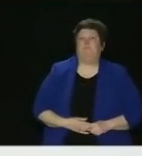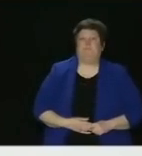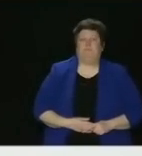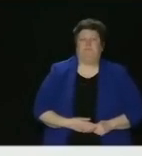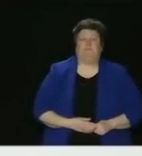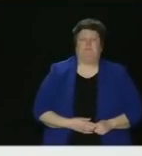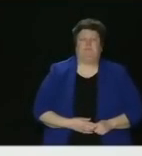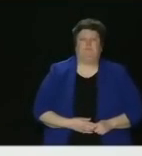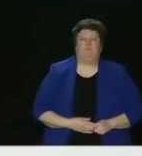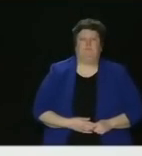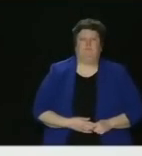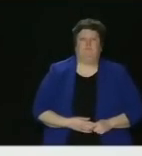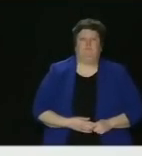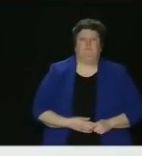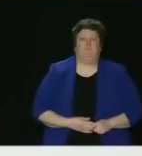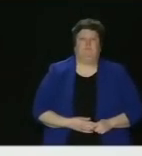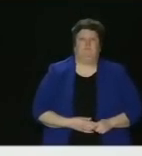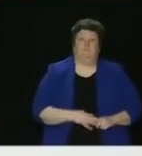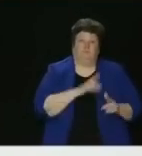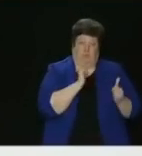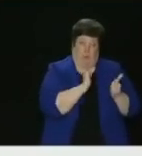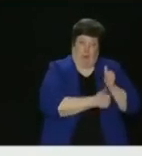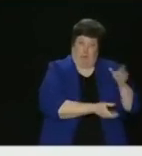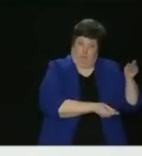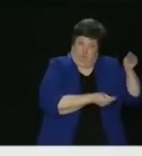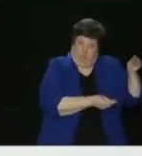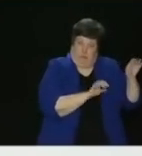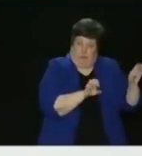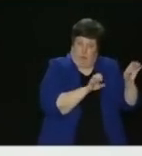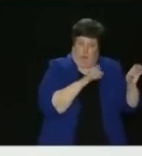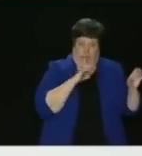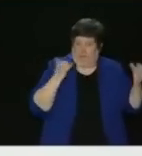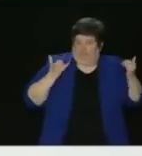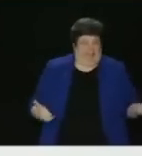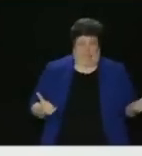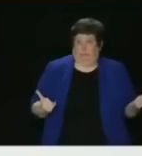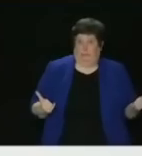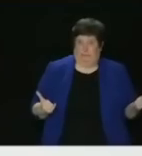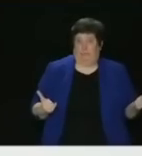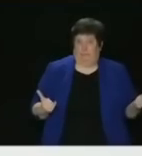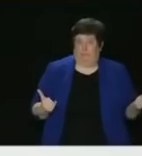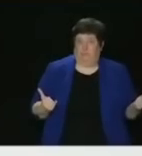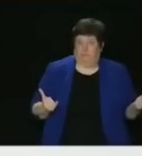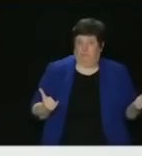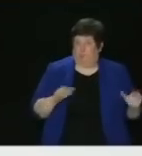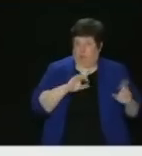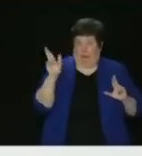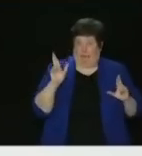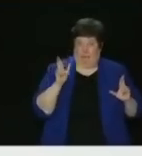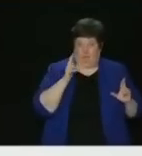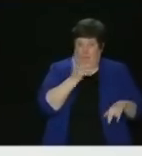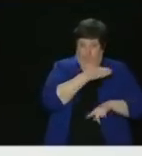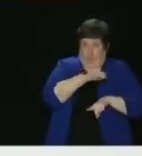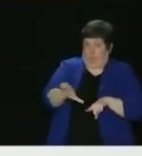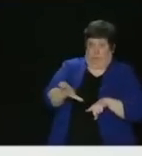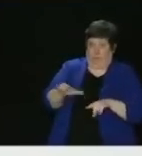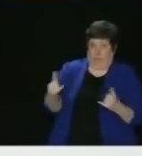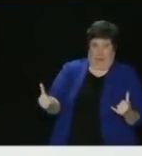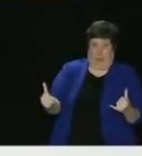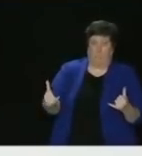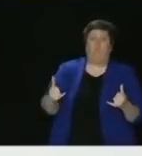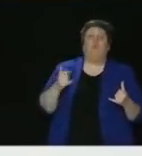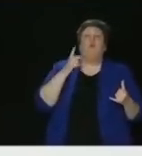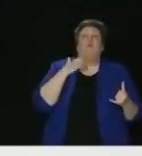The impact of this declaration is immediate. We will be developing